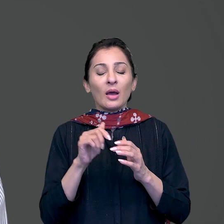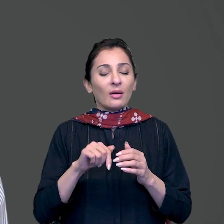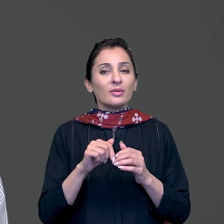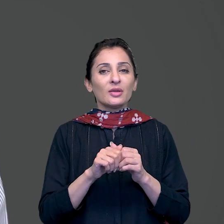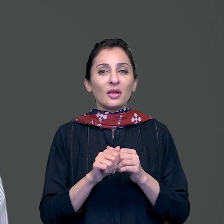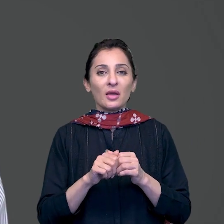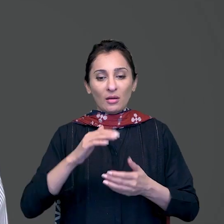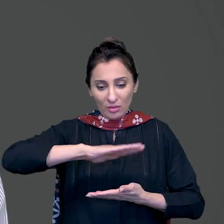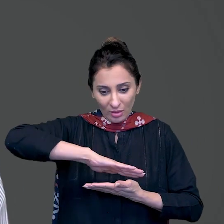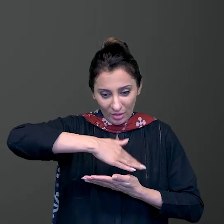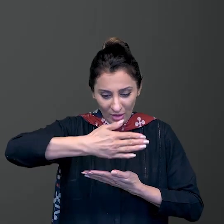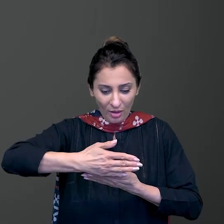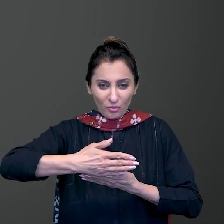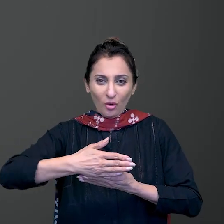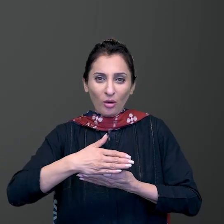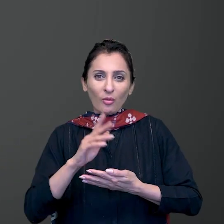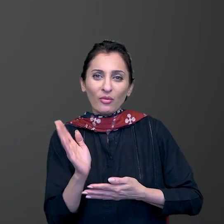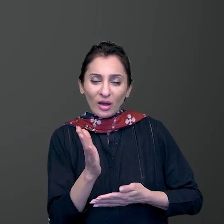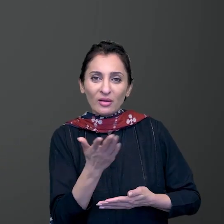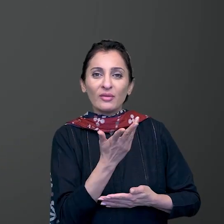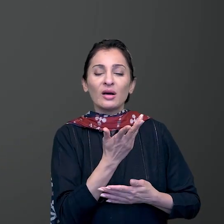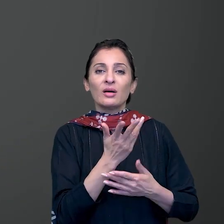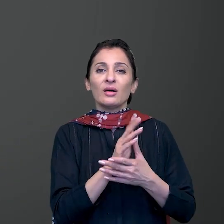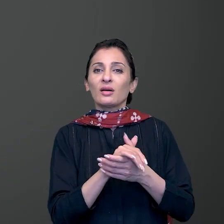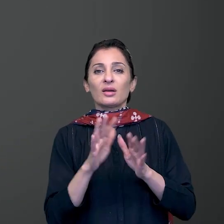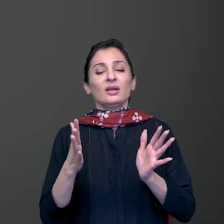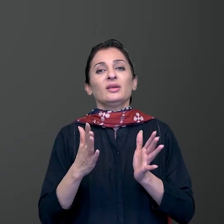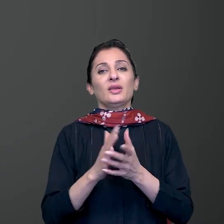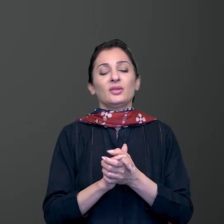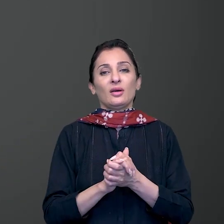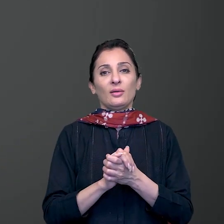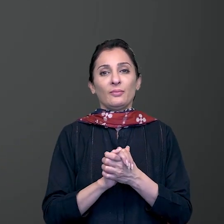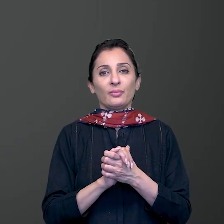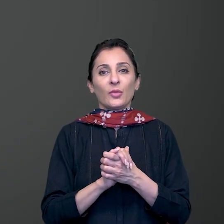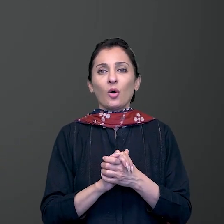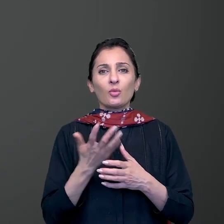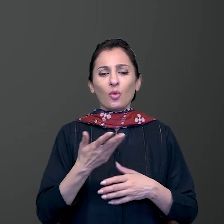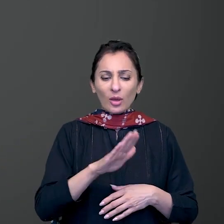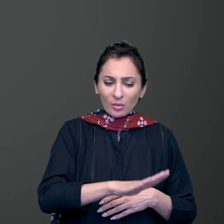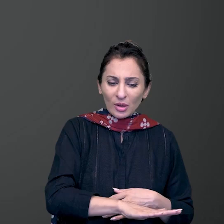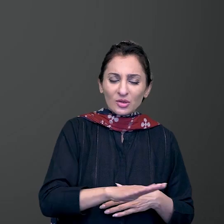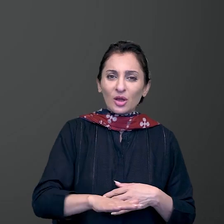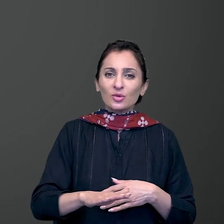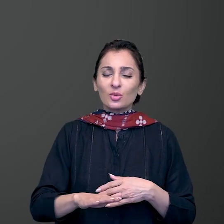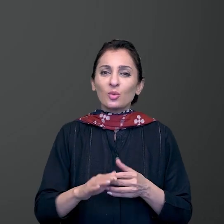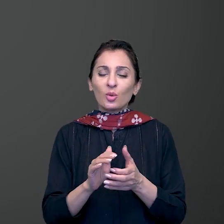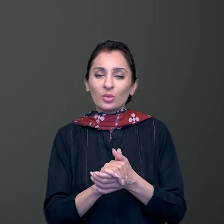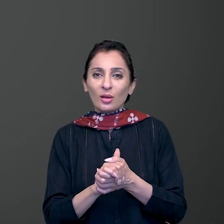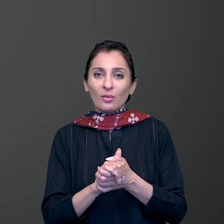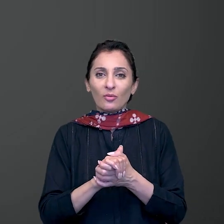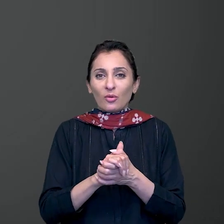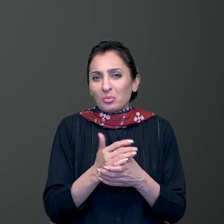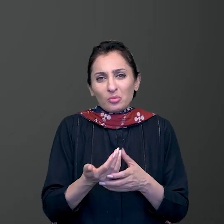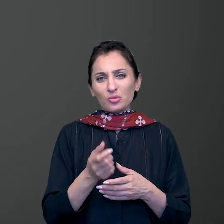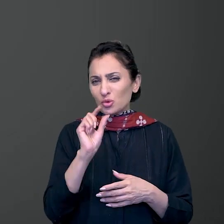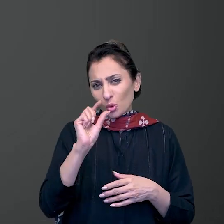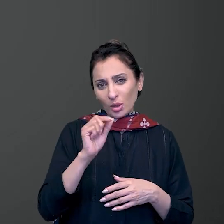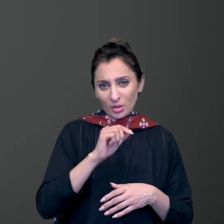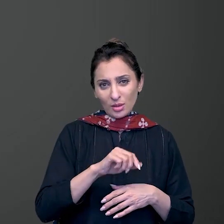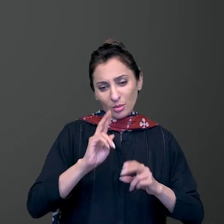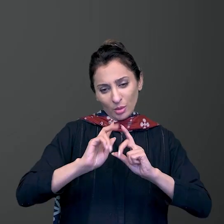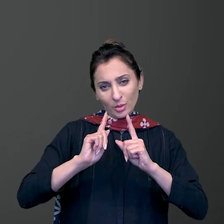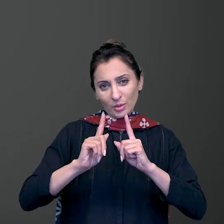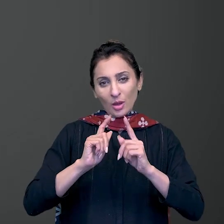a speech about, I think, laptops versus PCs. I don't know. It was a very childish topic, but we were